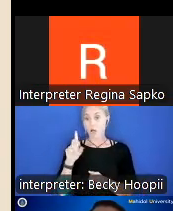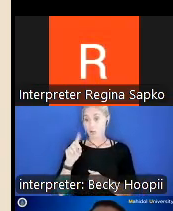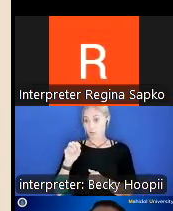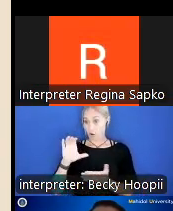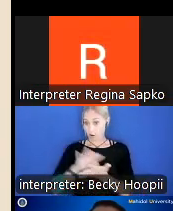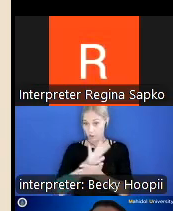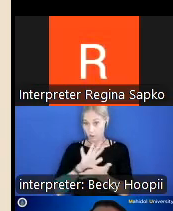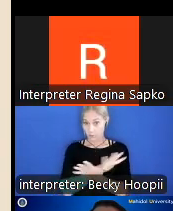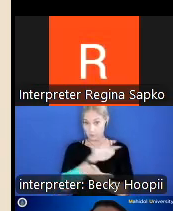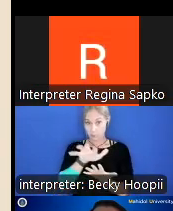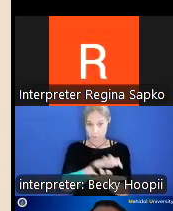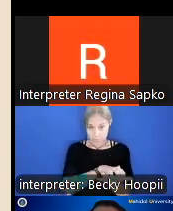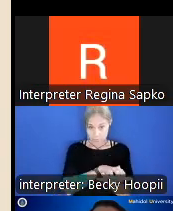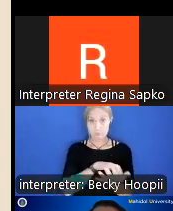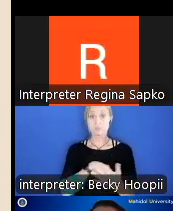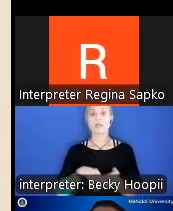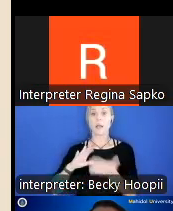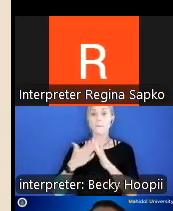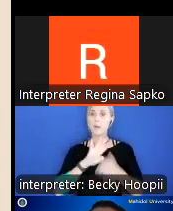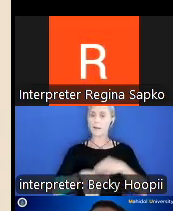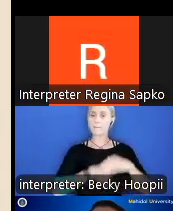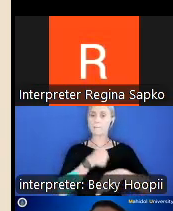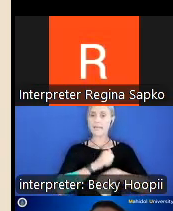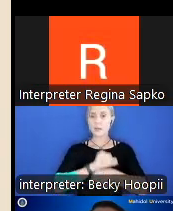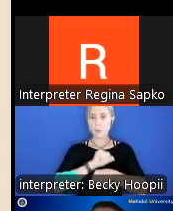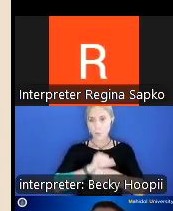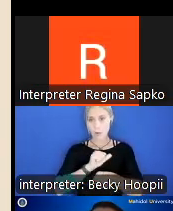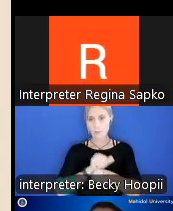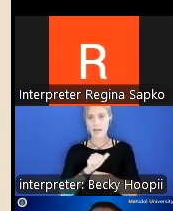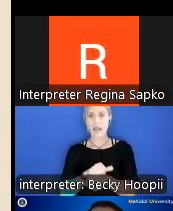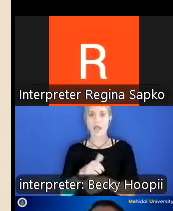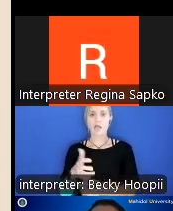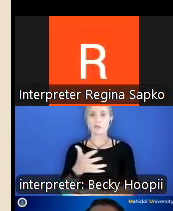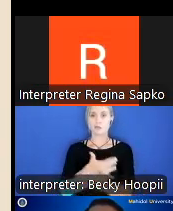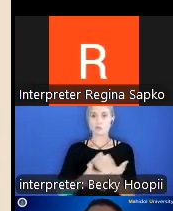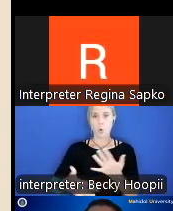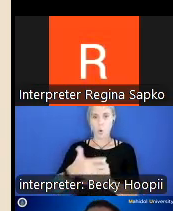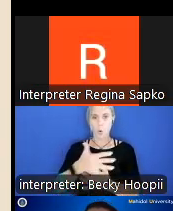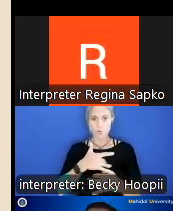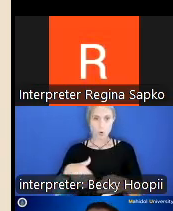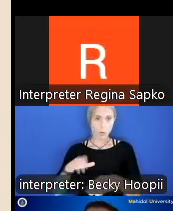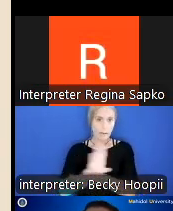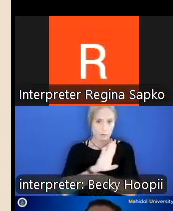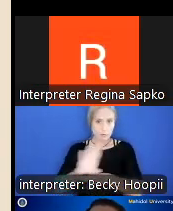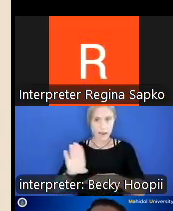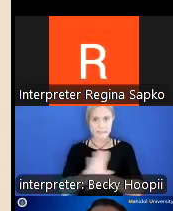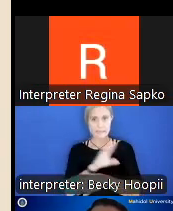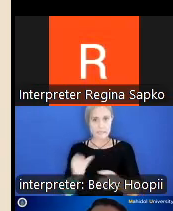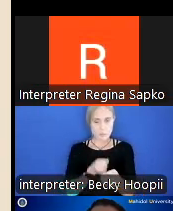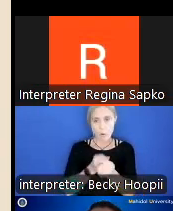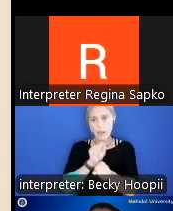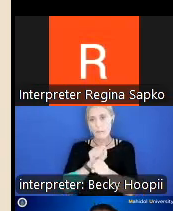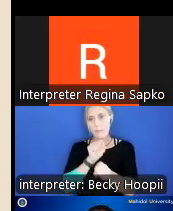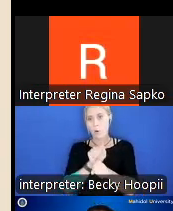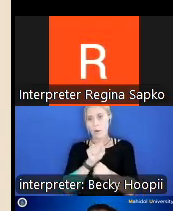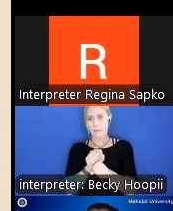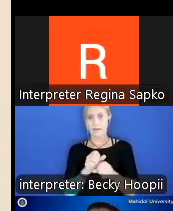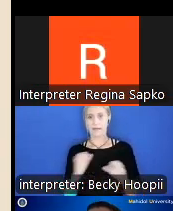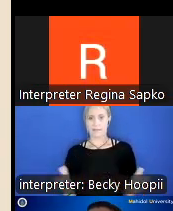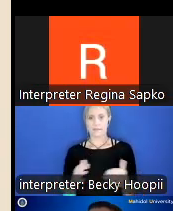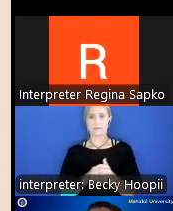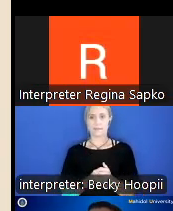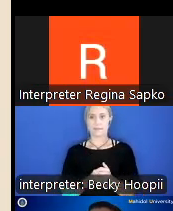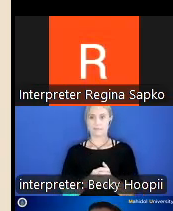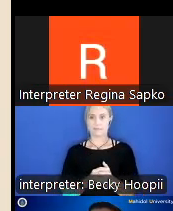community-based employment and social enterprise model that support employment and income generation.